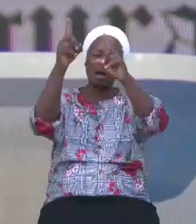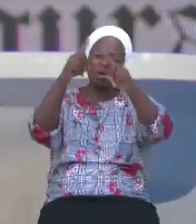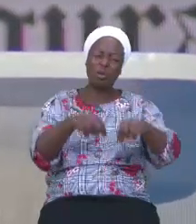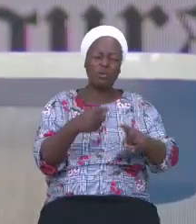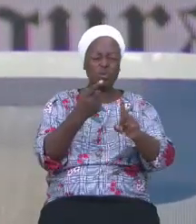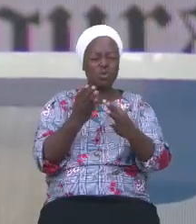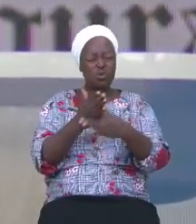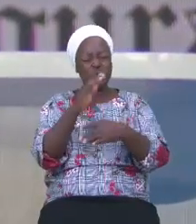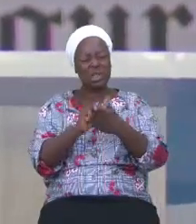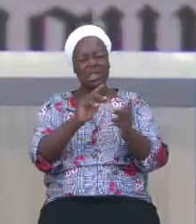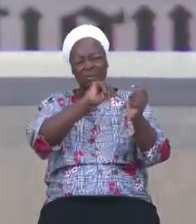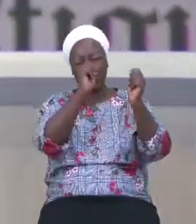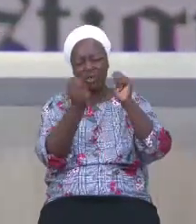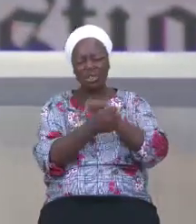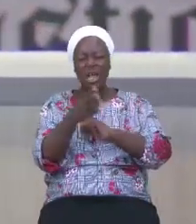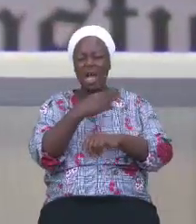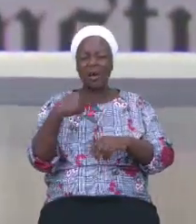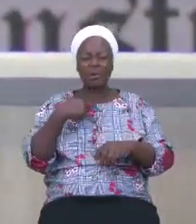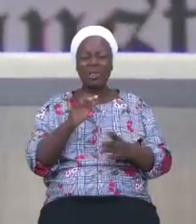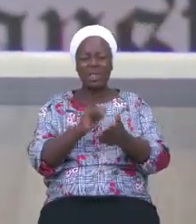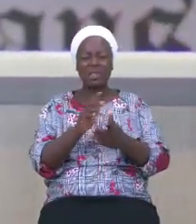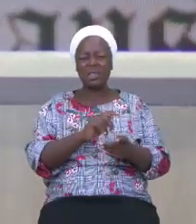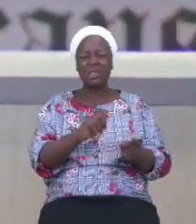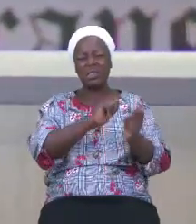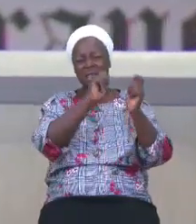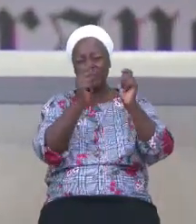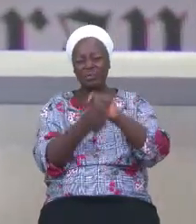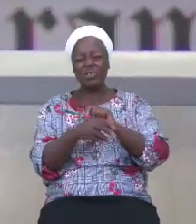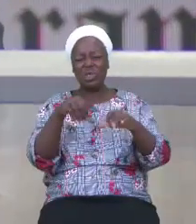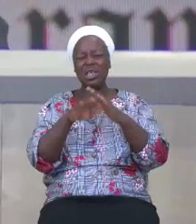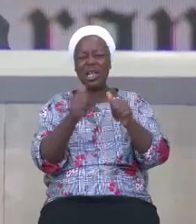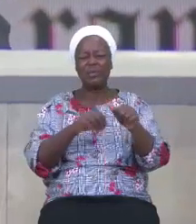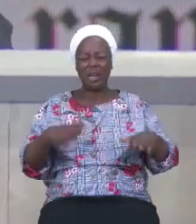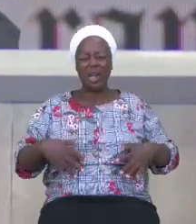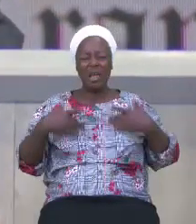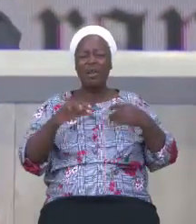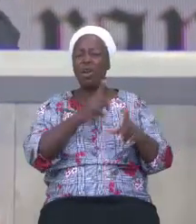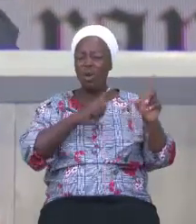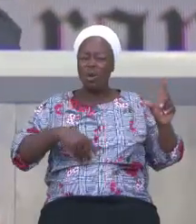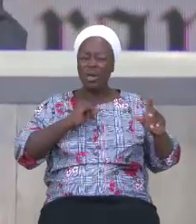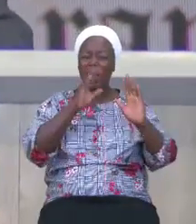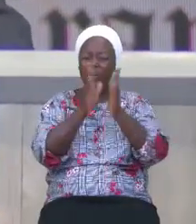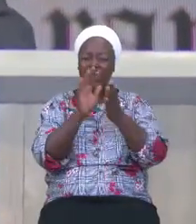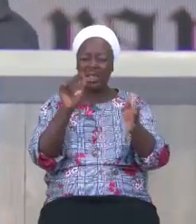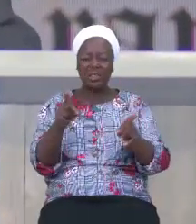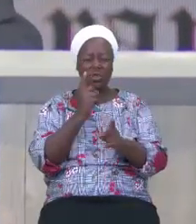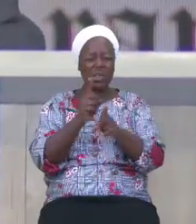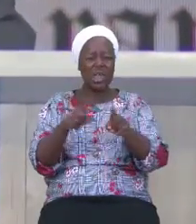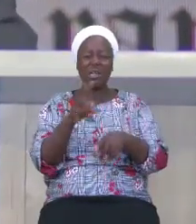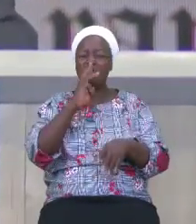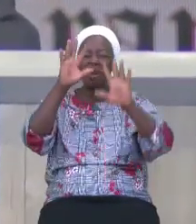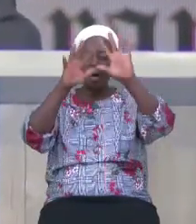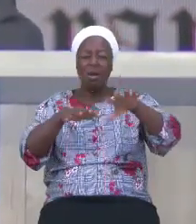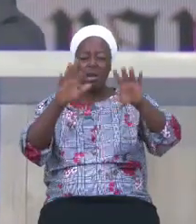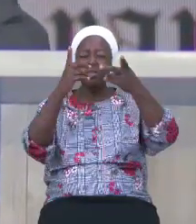that transfiguration and there's transformation in every life. Lord, I pray, like the rains come